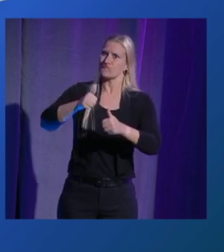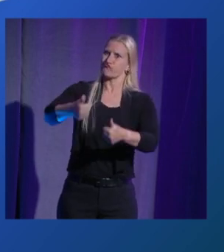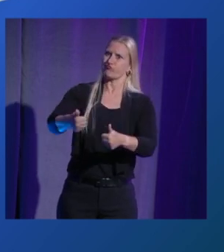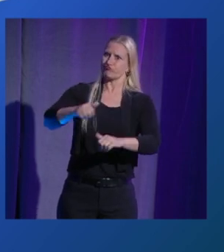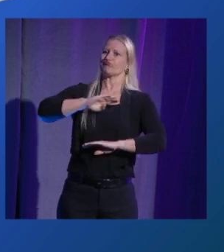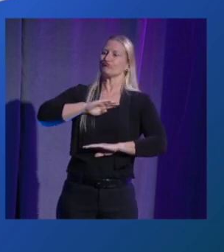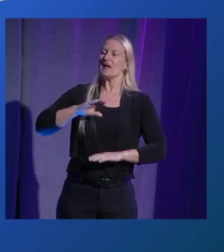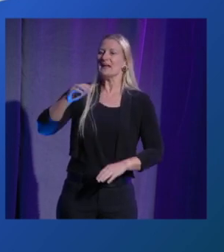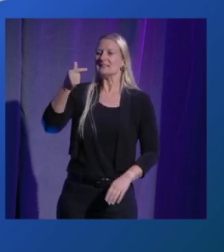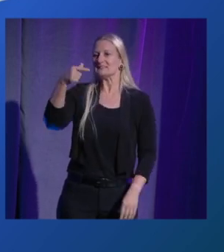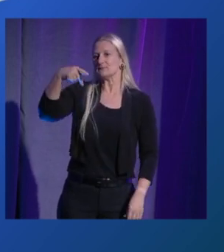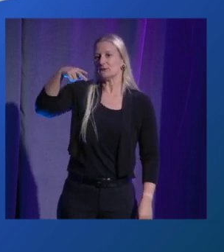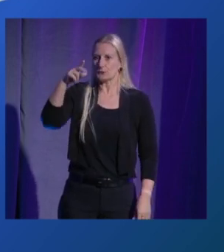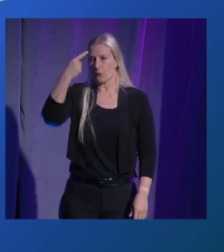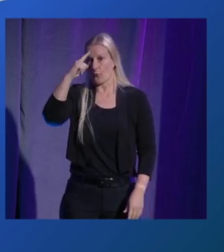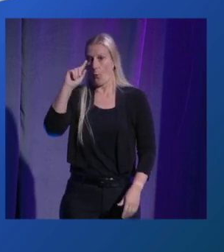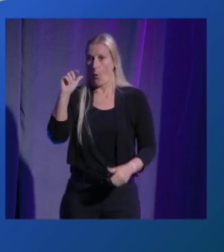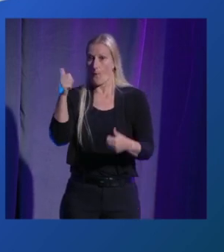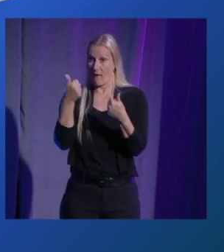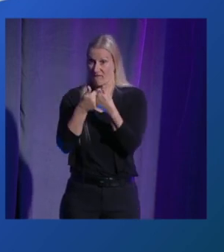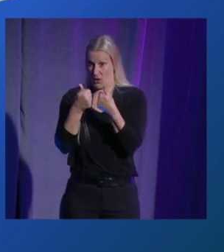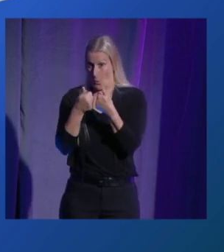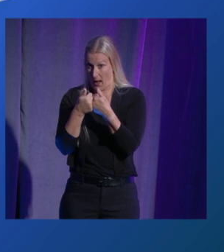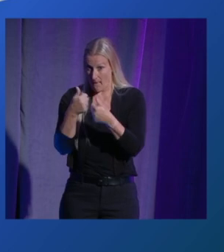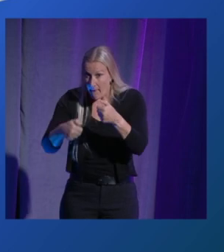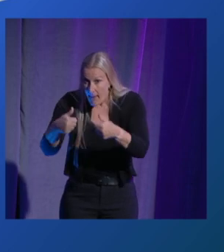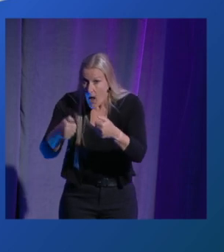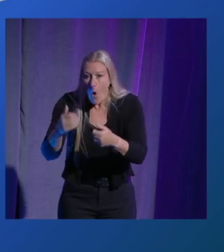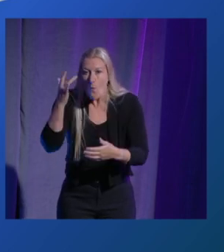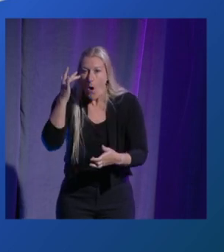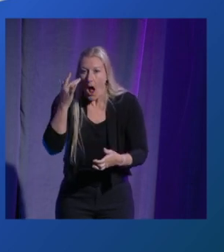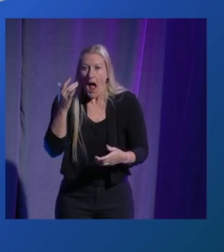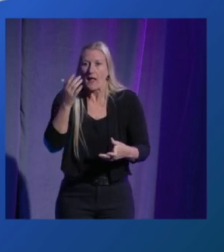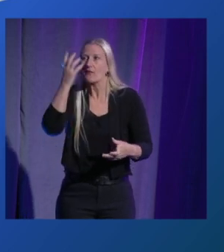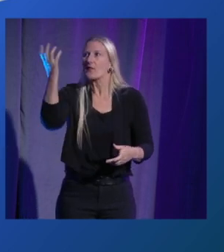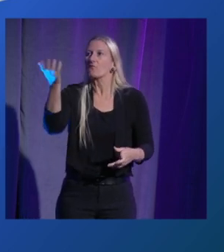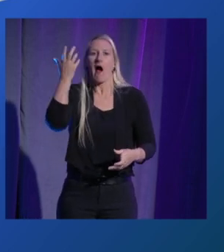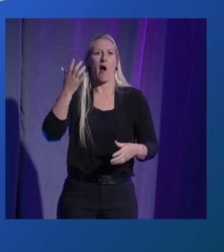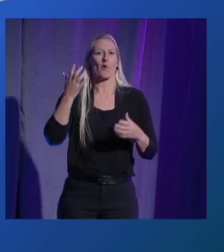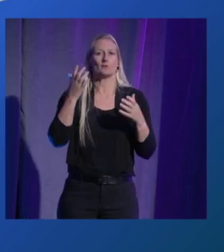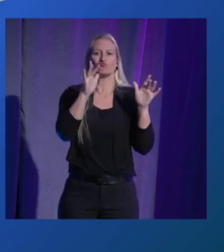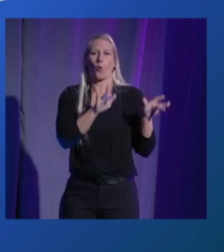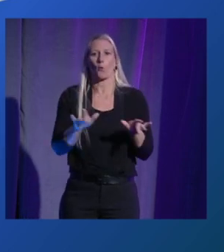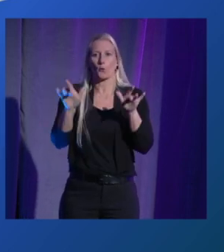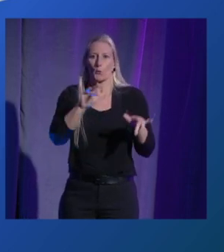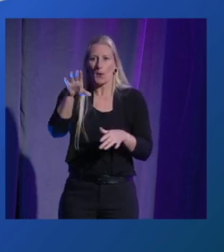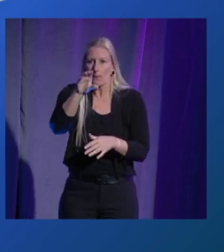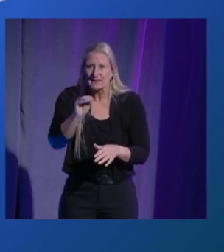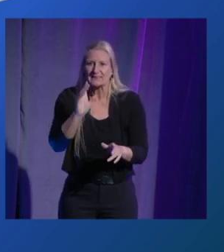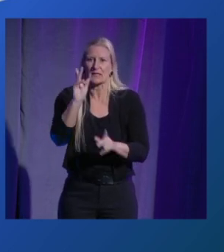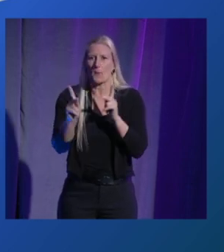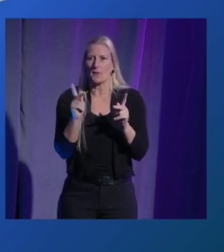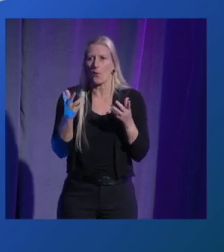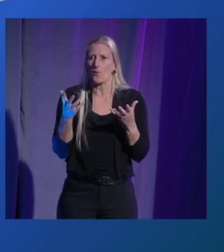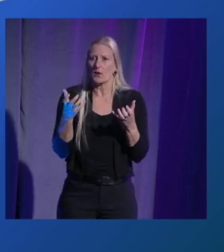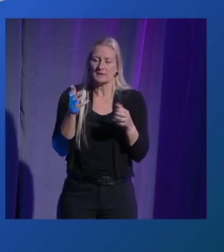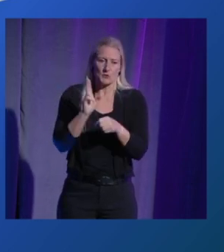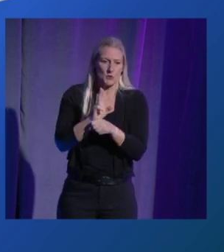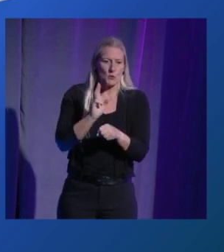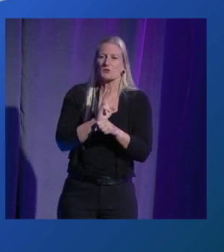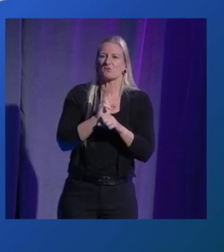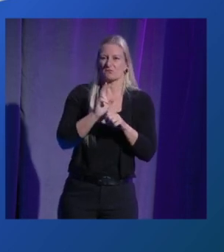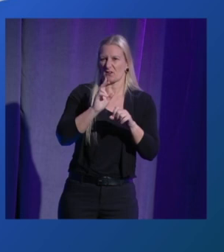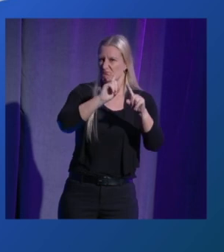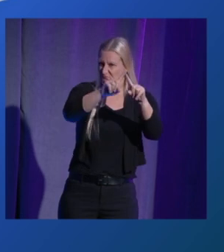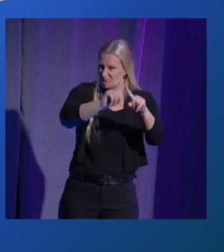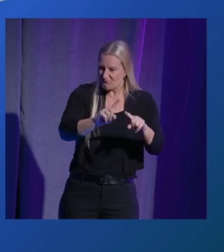demand from from uh industry yeah the the cloud computing companies and all of the folks trying to use use these chips for artificial intelligence and by